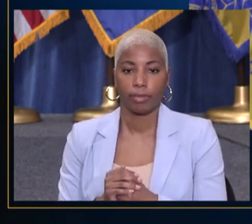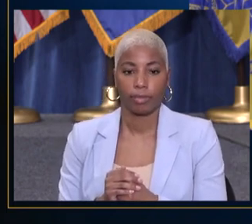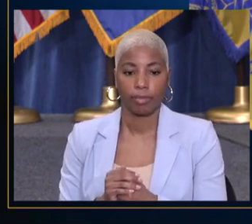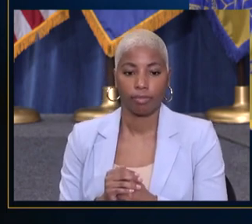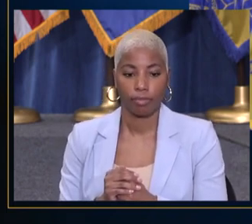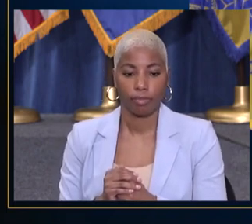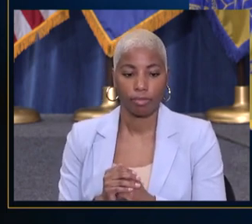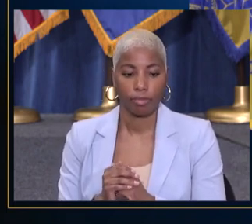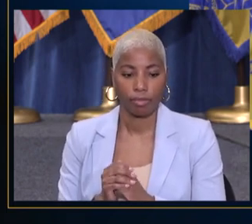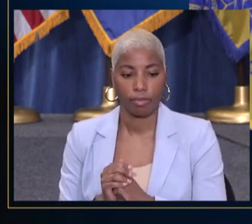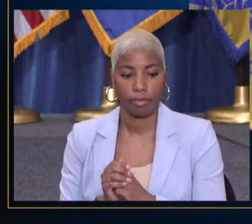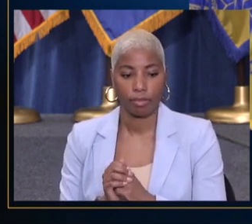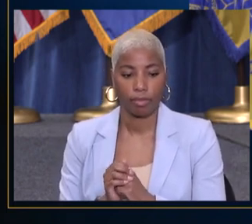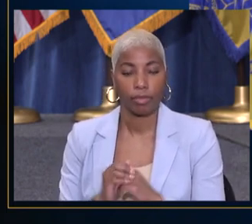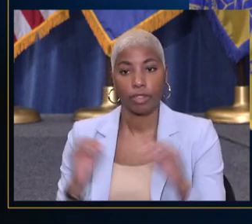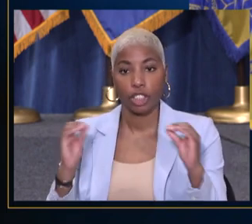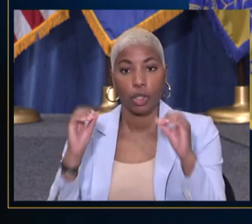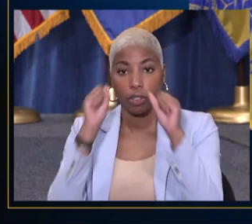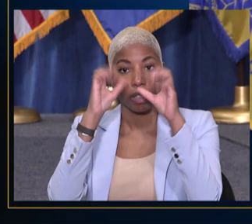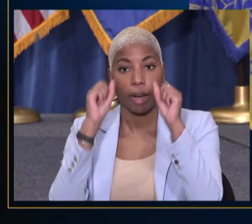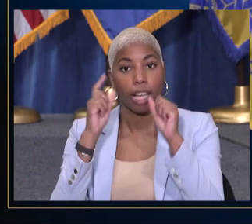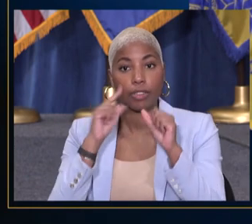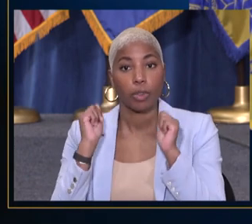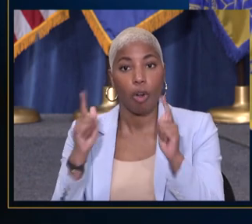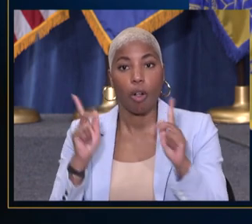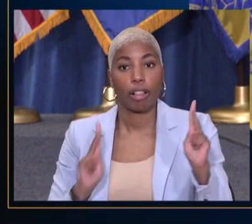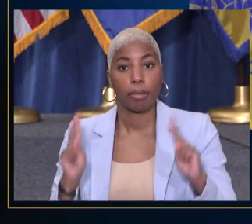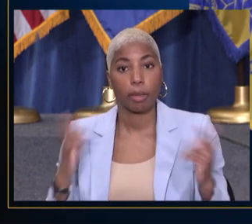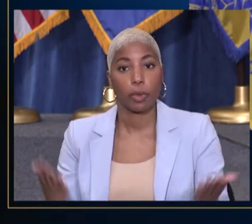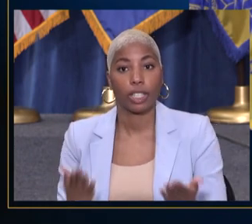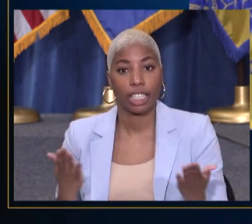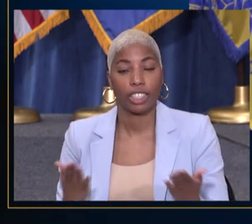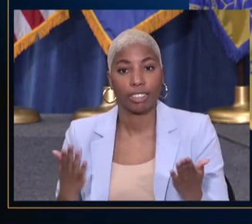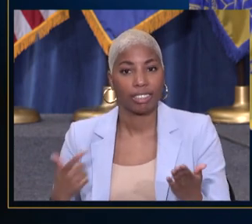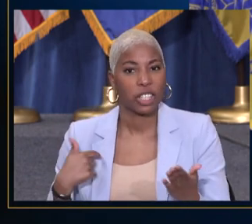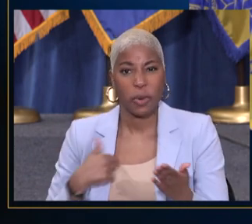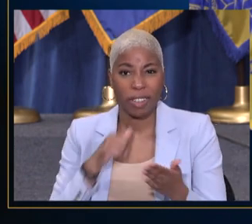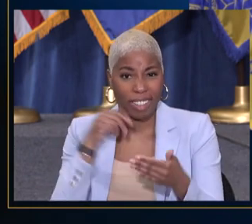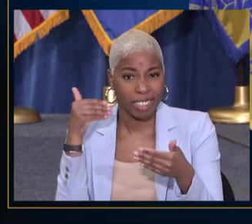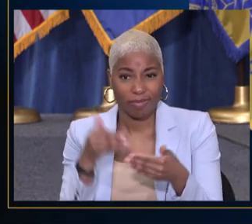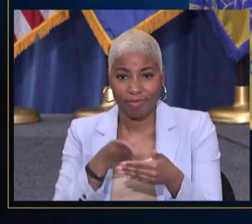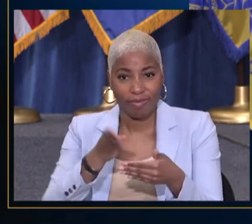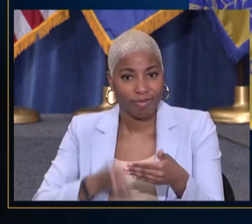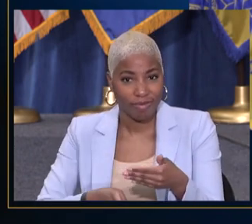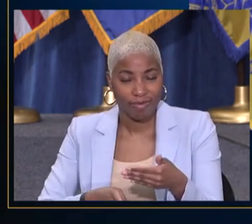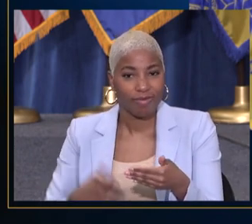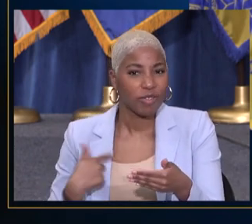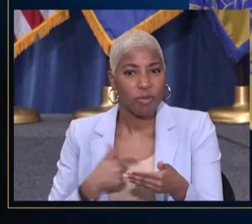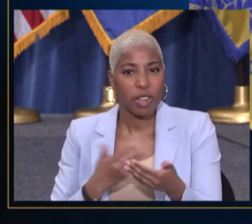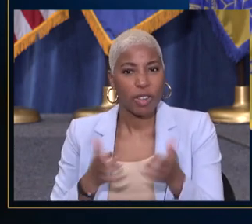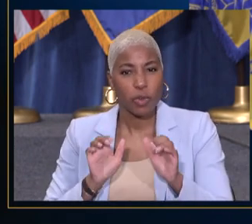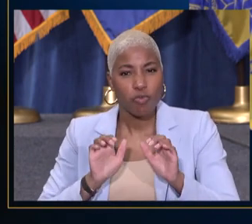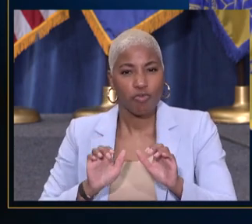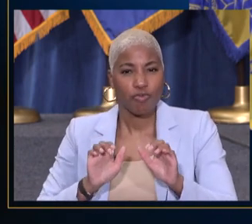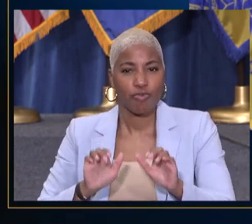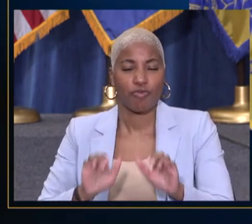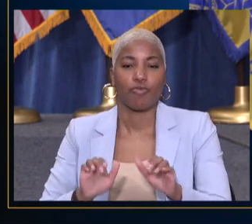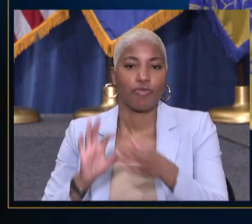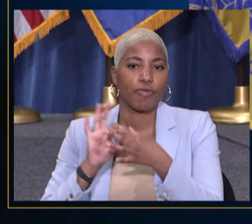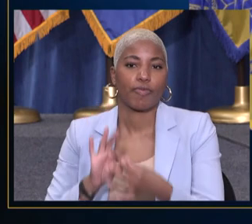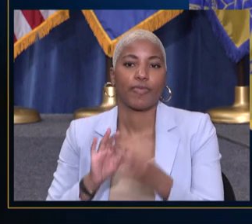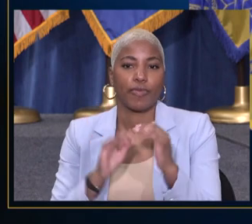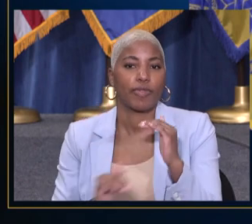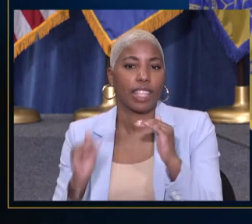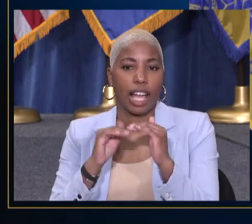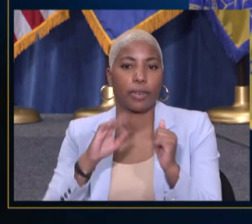less of a surprise for everyone here when we say we are far from done in pushing the envelope when it comes to equity by